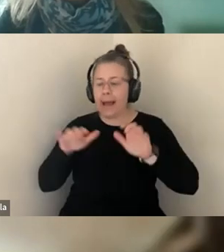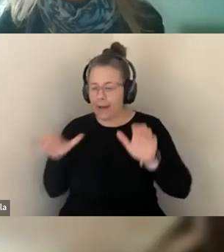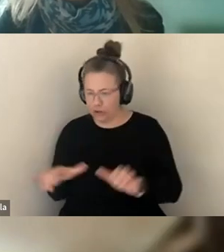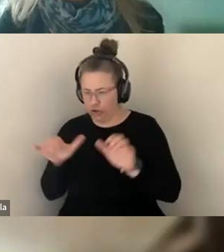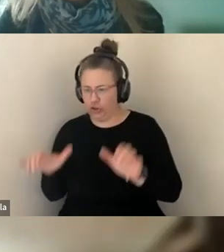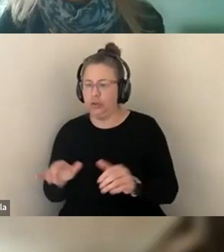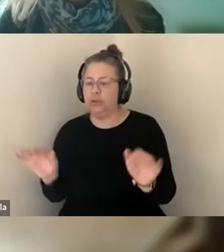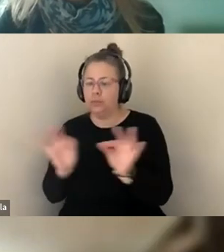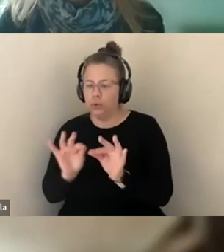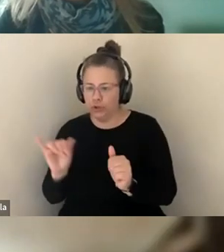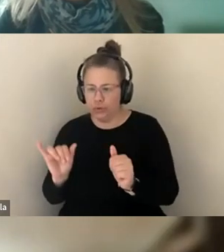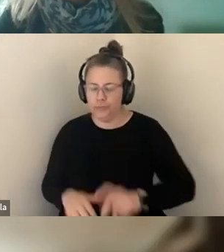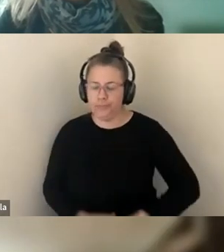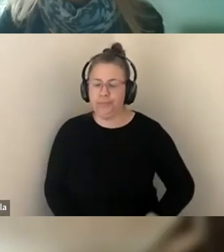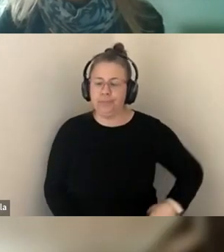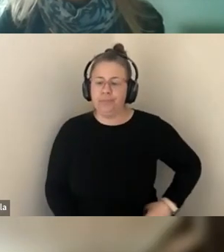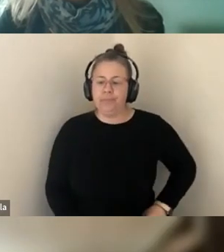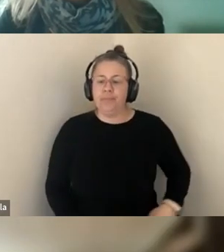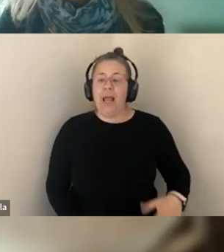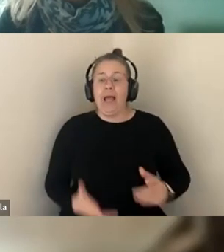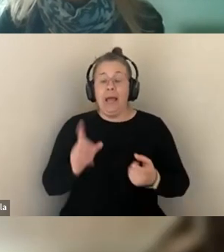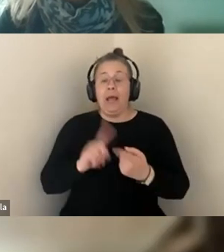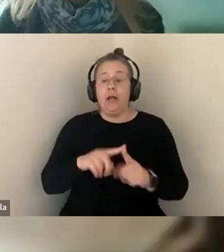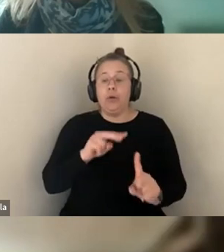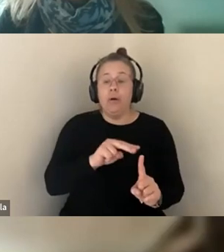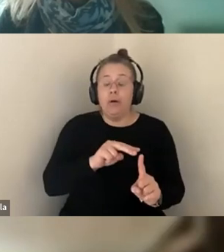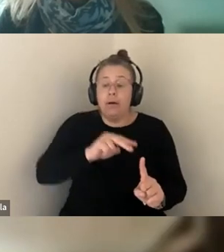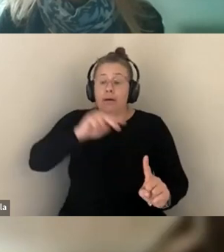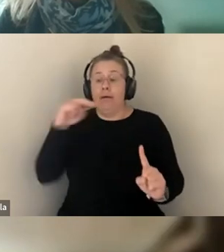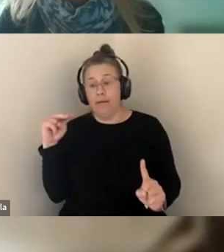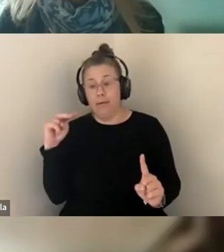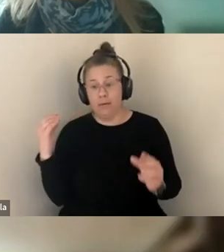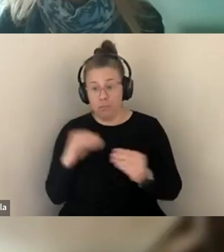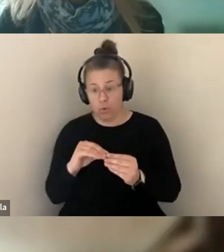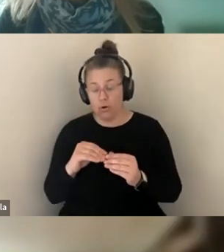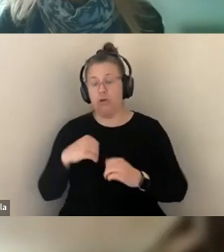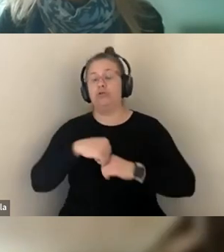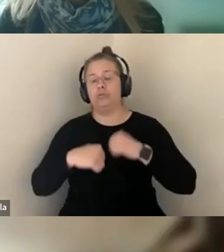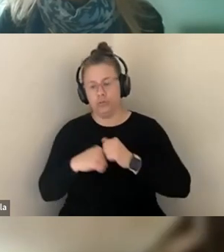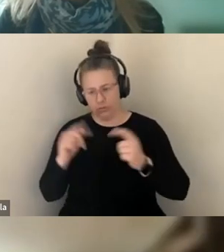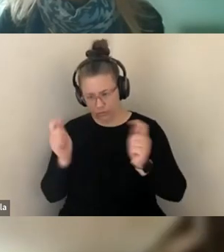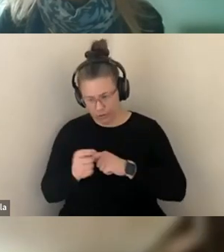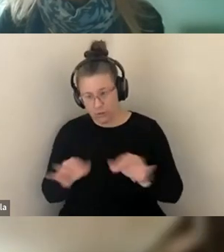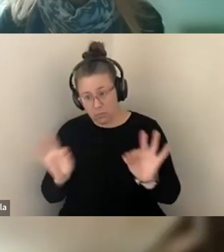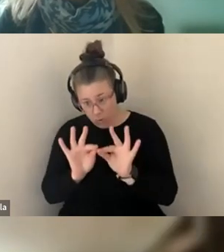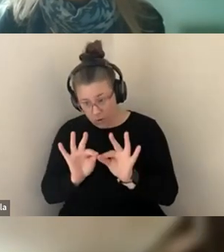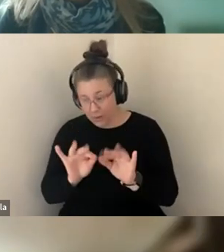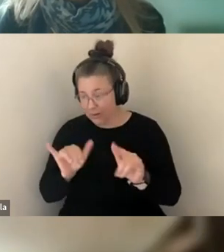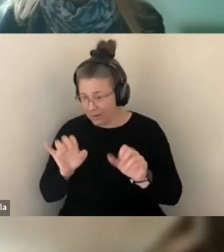a bit more metaphysical, that structural change is important and a really important facet of all our debates,